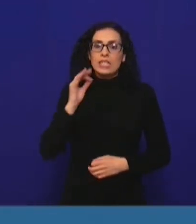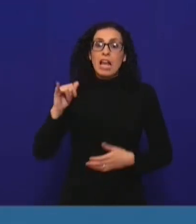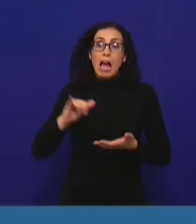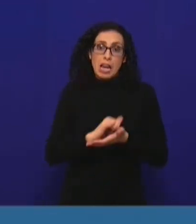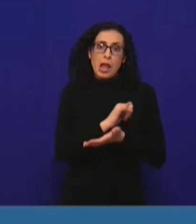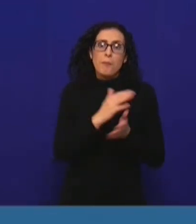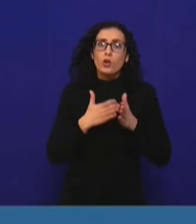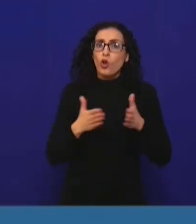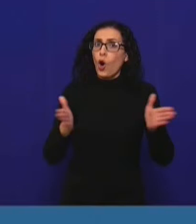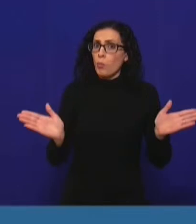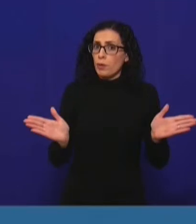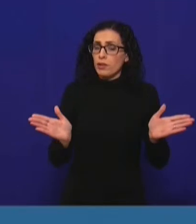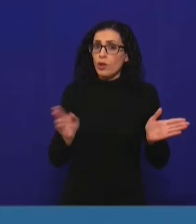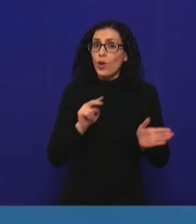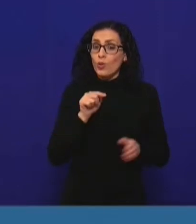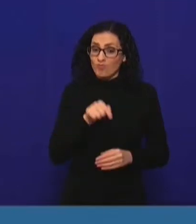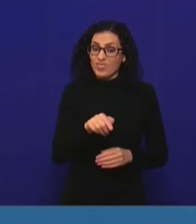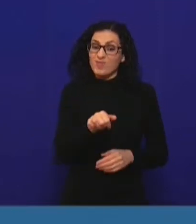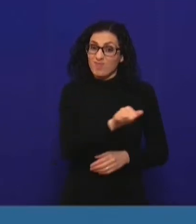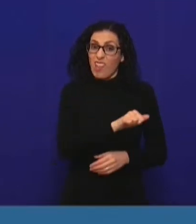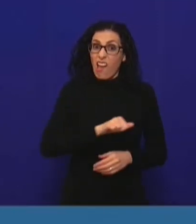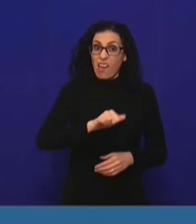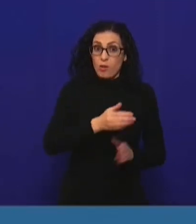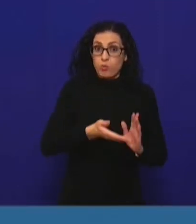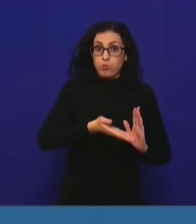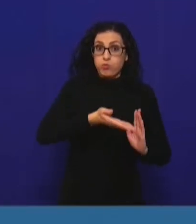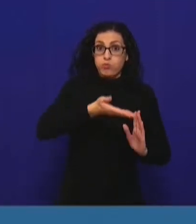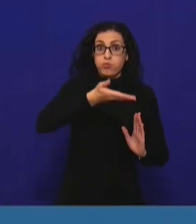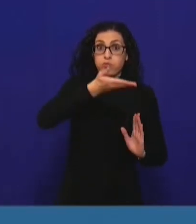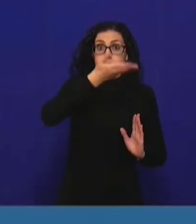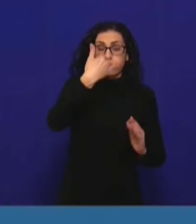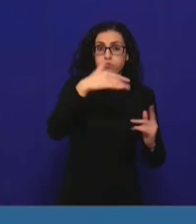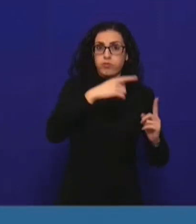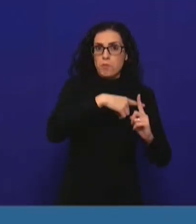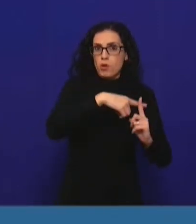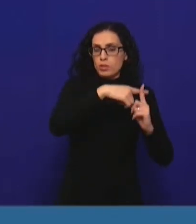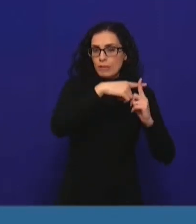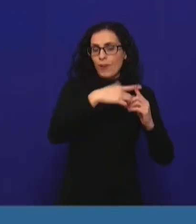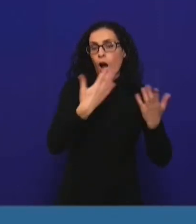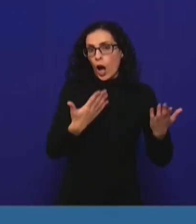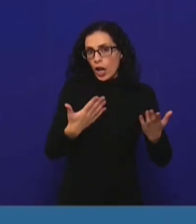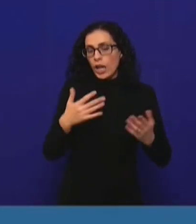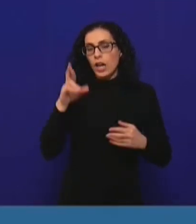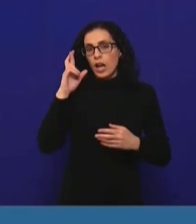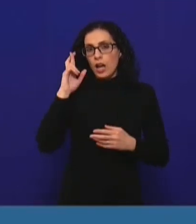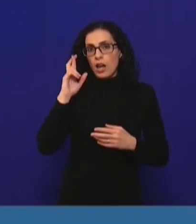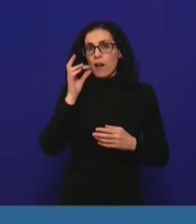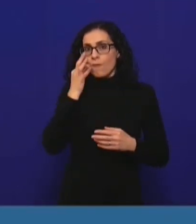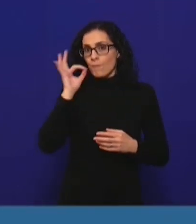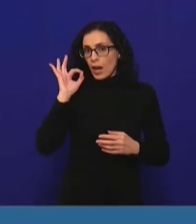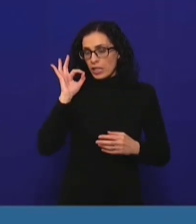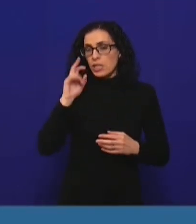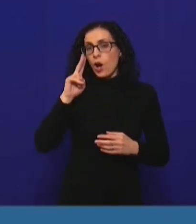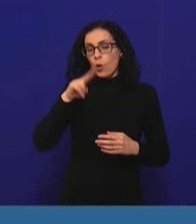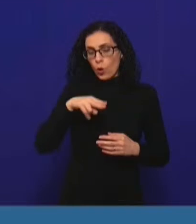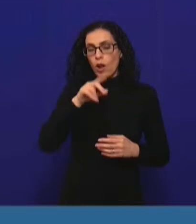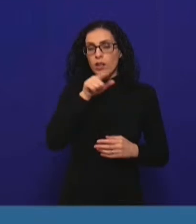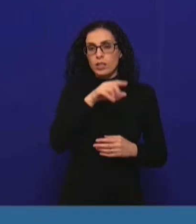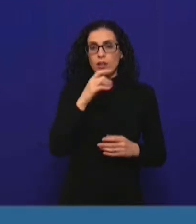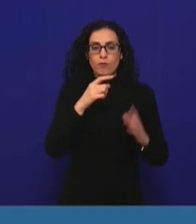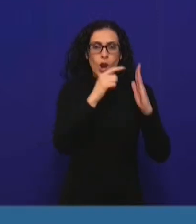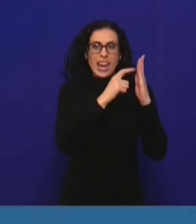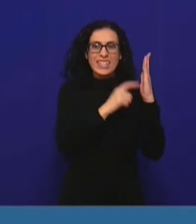issa hemmhekk dak rajna li diklerja wkoll telet bħala positivity rate u allura issa Franza kollha hija amber